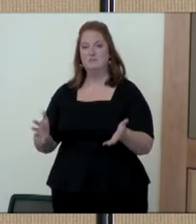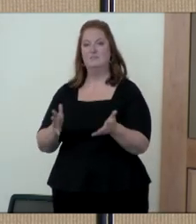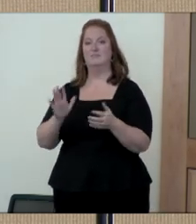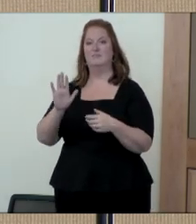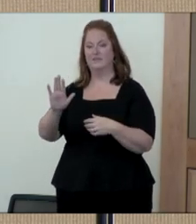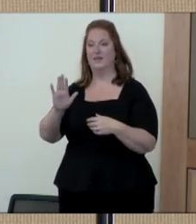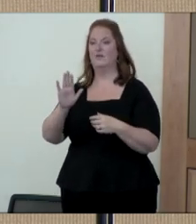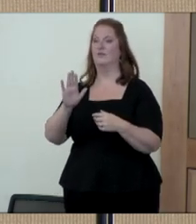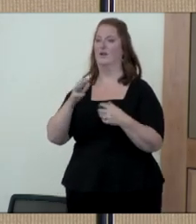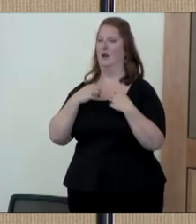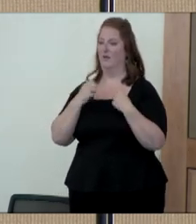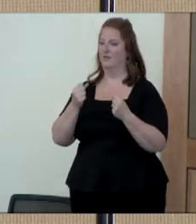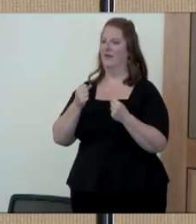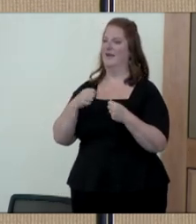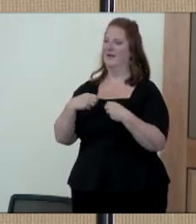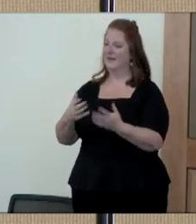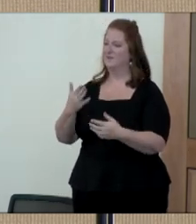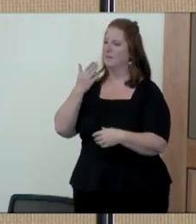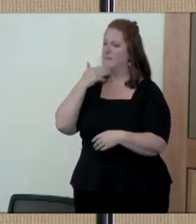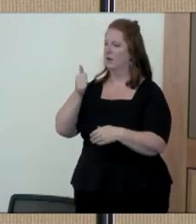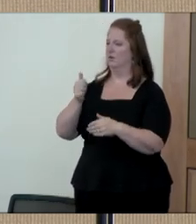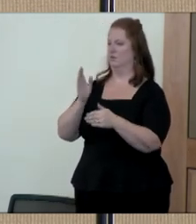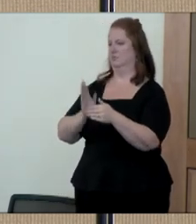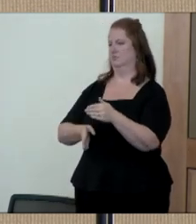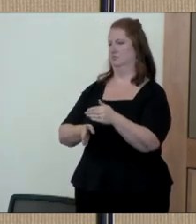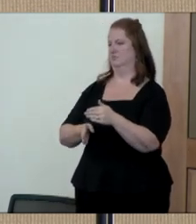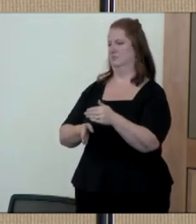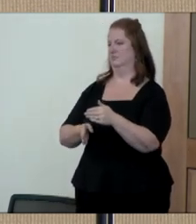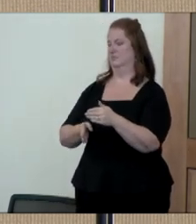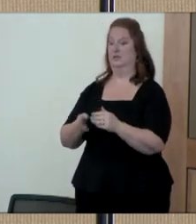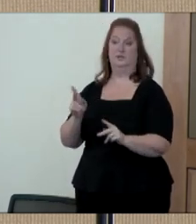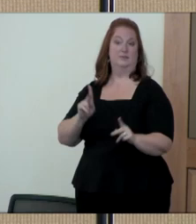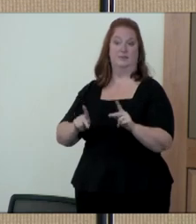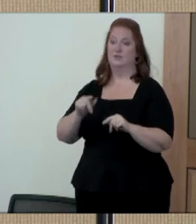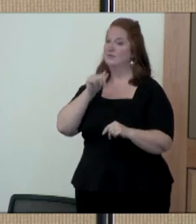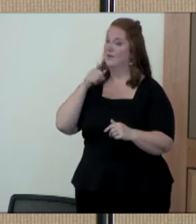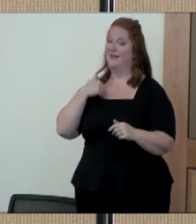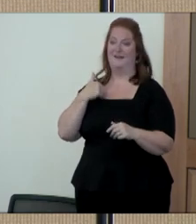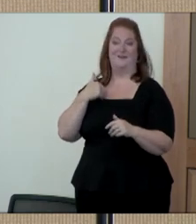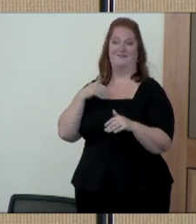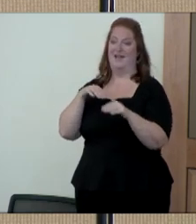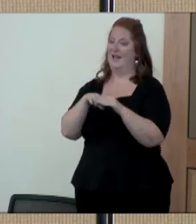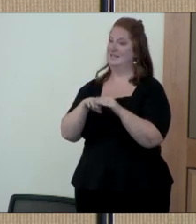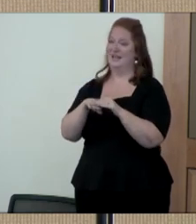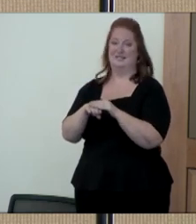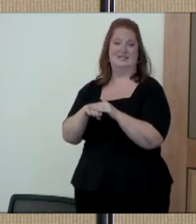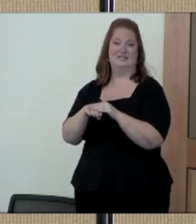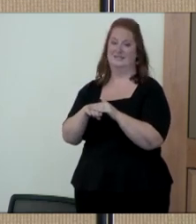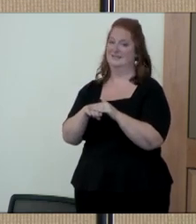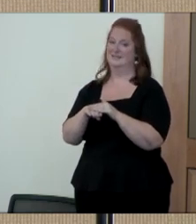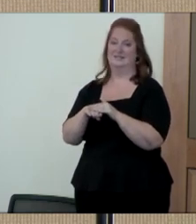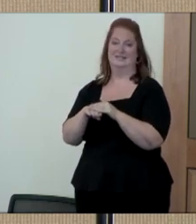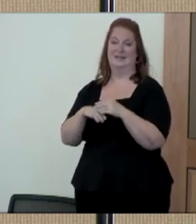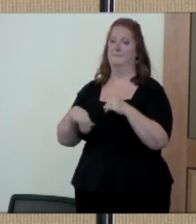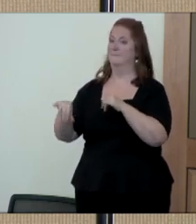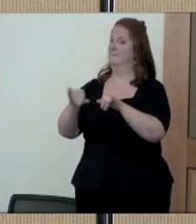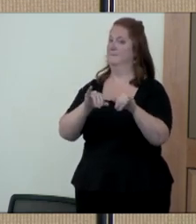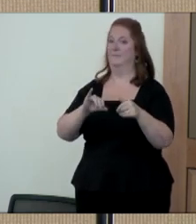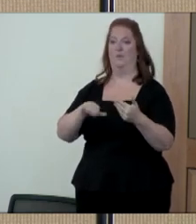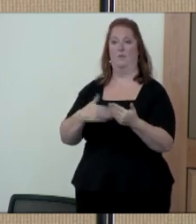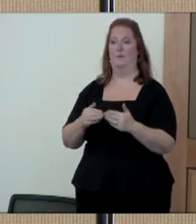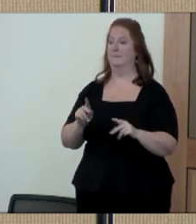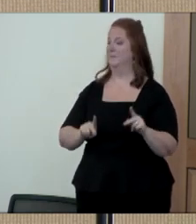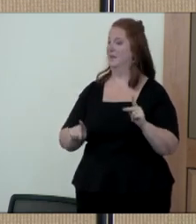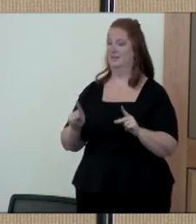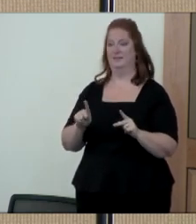outcomes to the people who need us the most, people who don't have the kind of access that all human beings should have. We